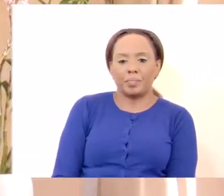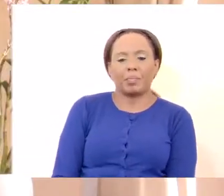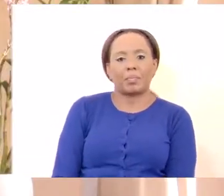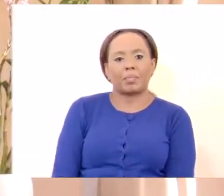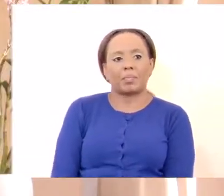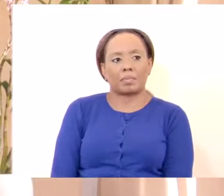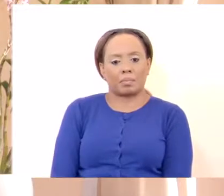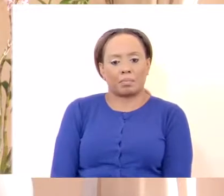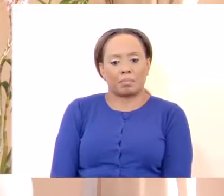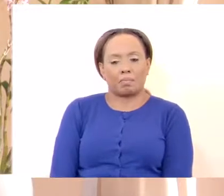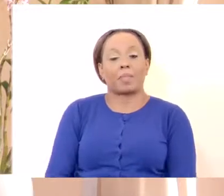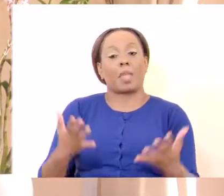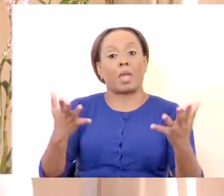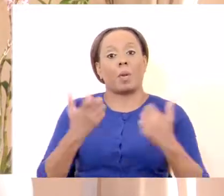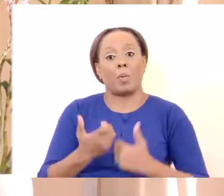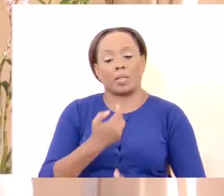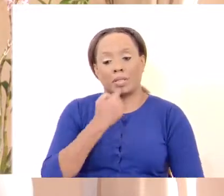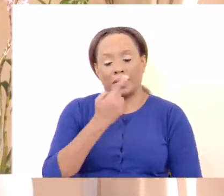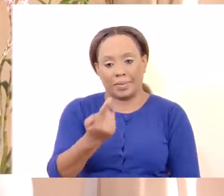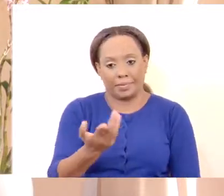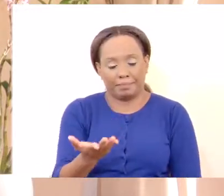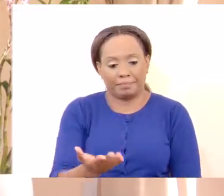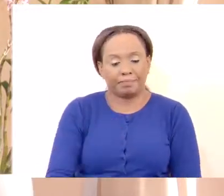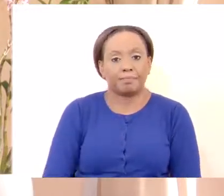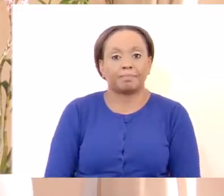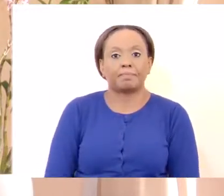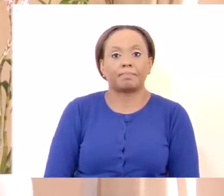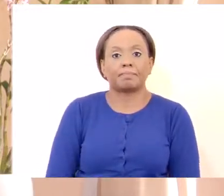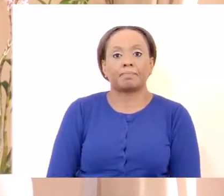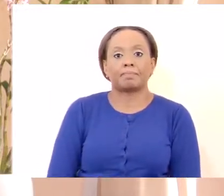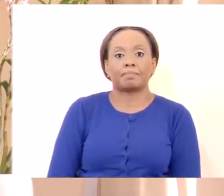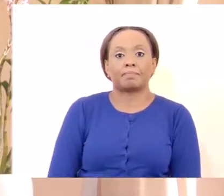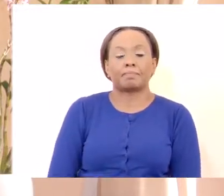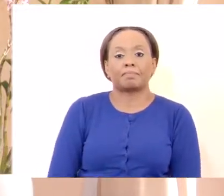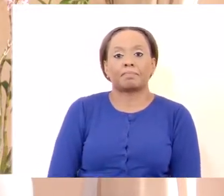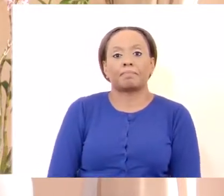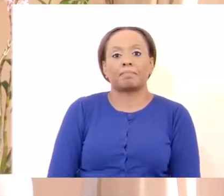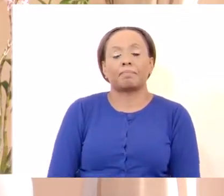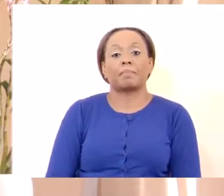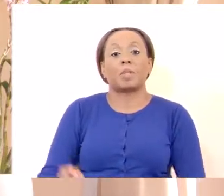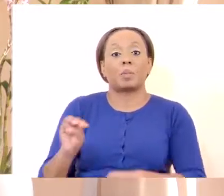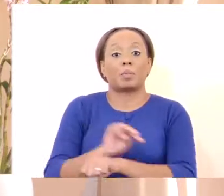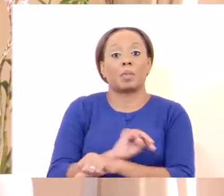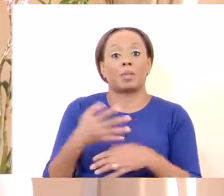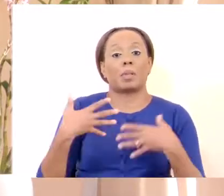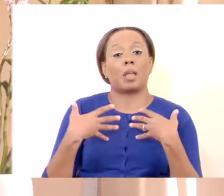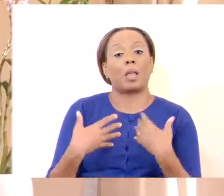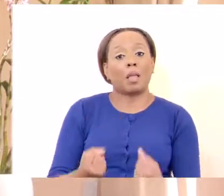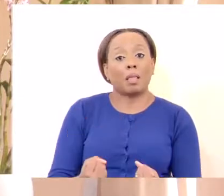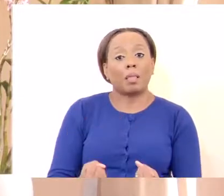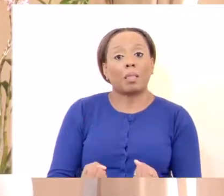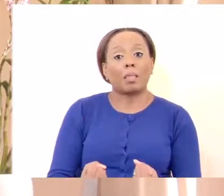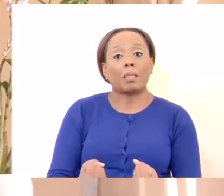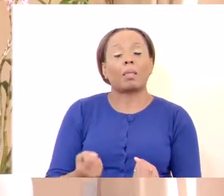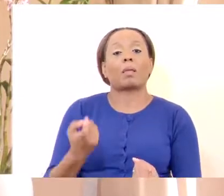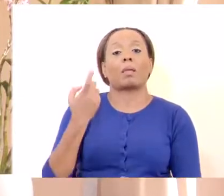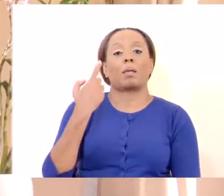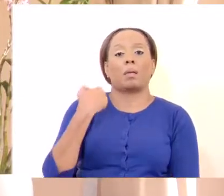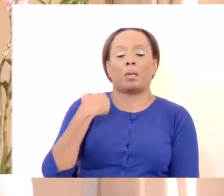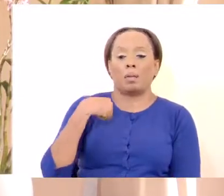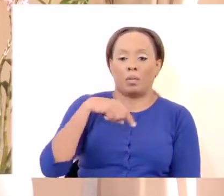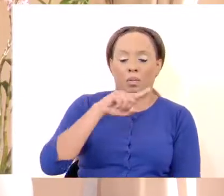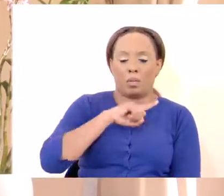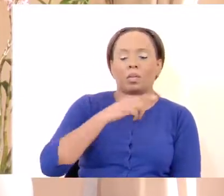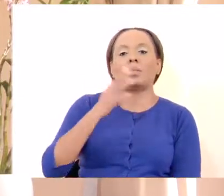it up front that the Ministry of Health and Wellness in these matters, that we are guided, and as